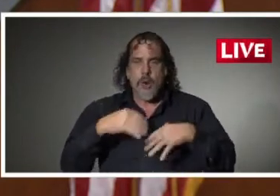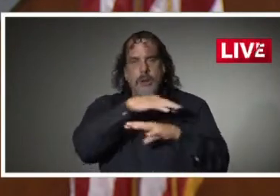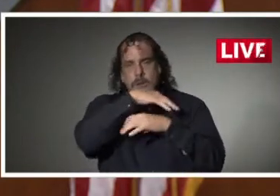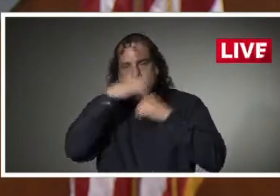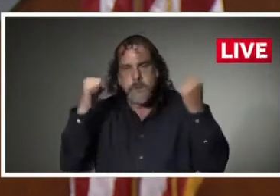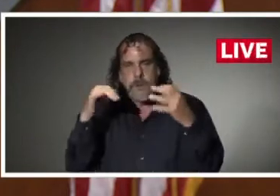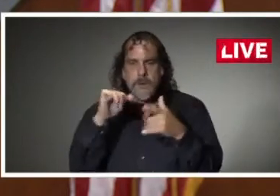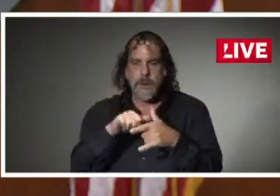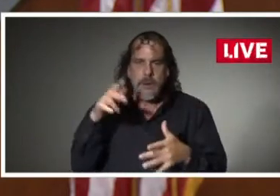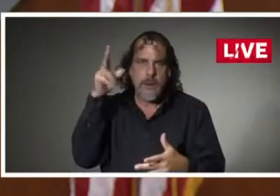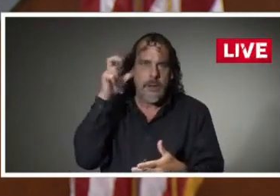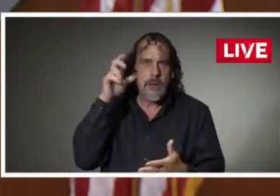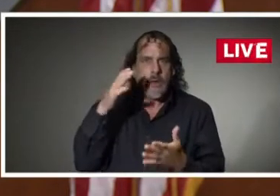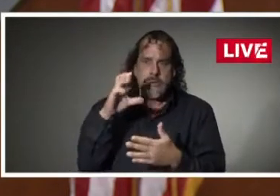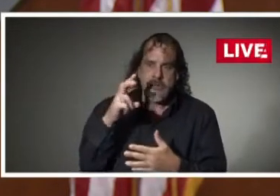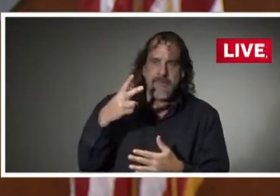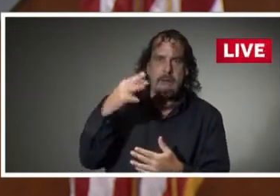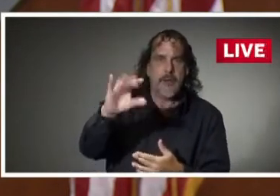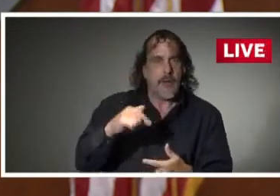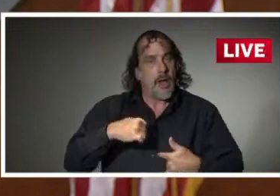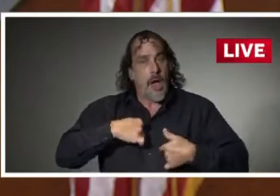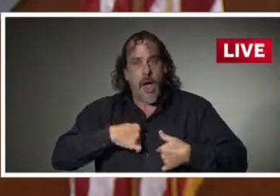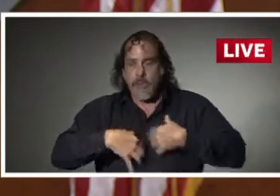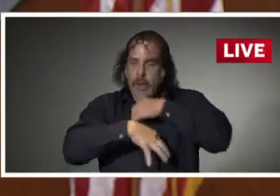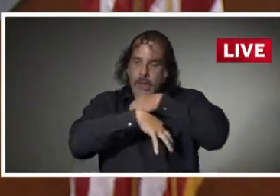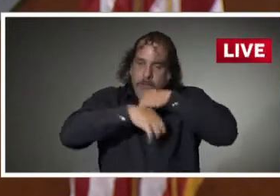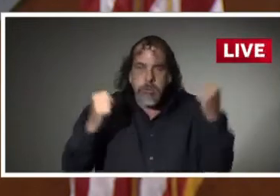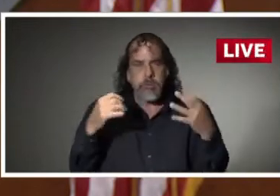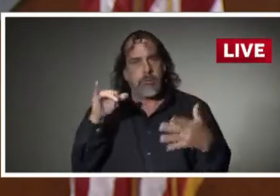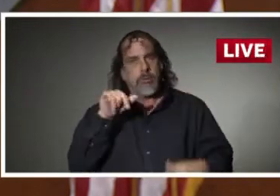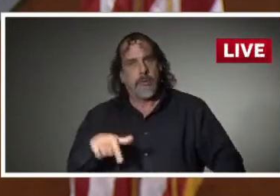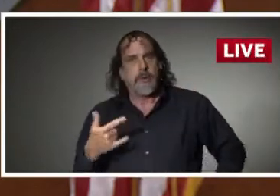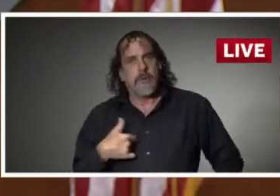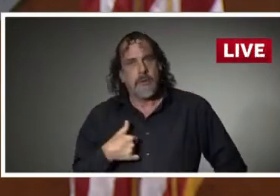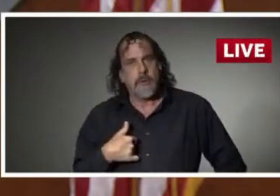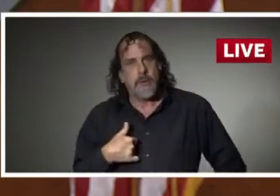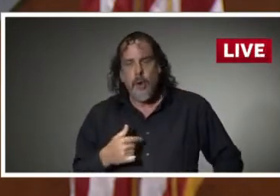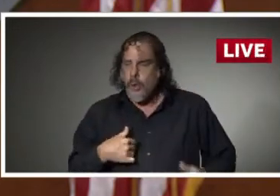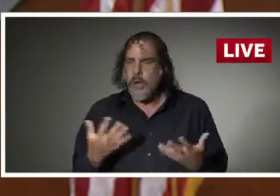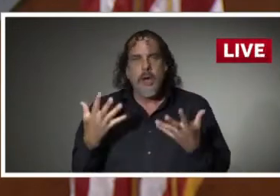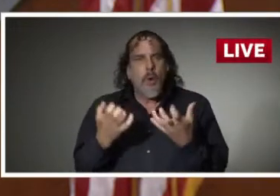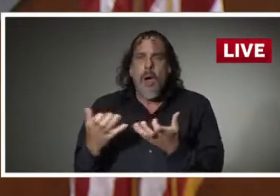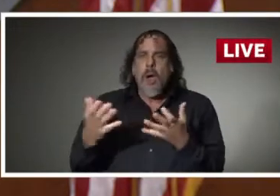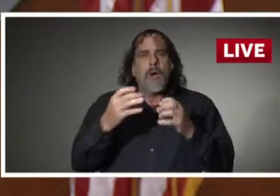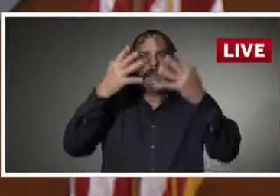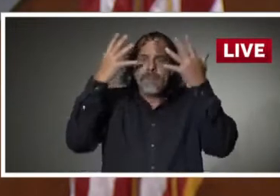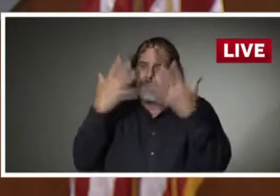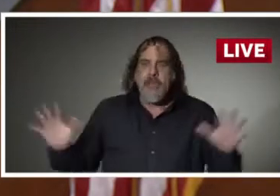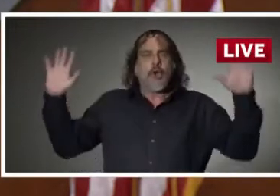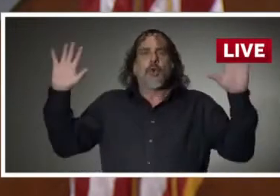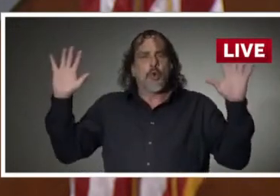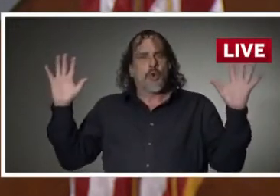this. I know I am tired of this. We're all ready for it to be over.